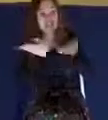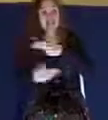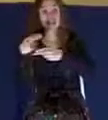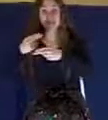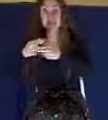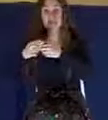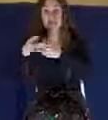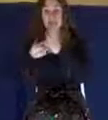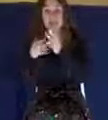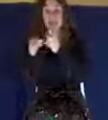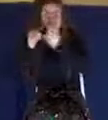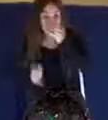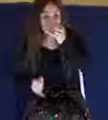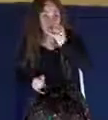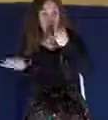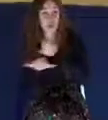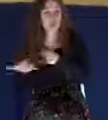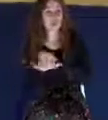physical specimens.